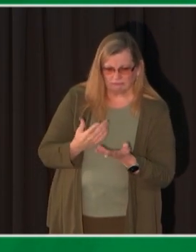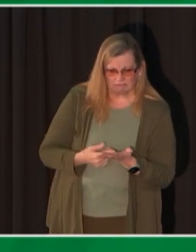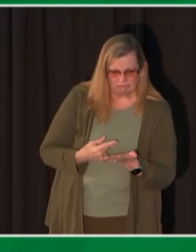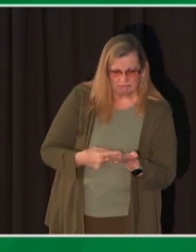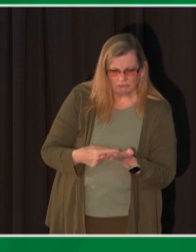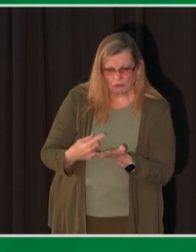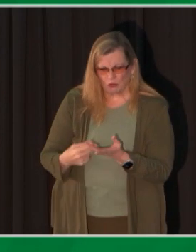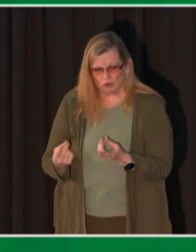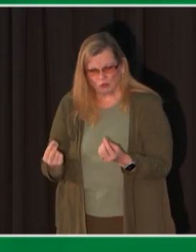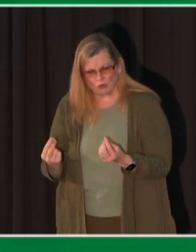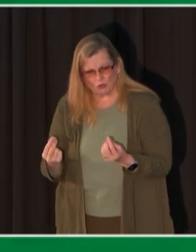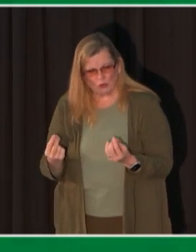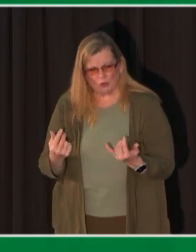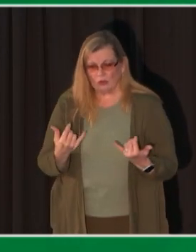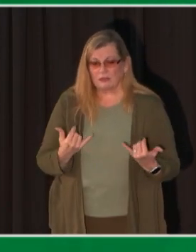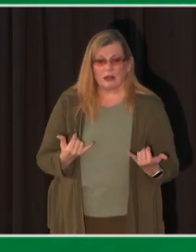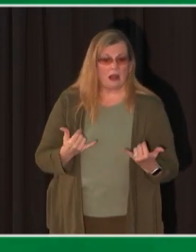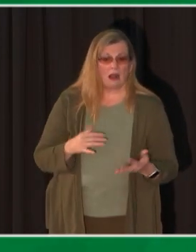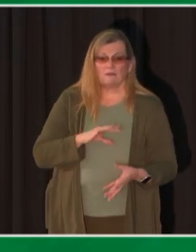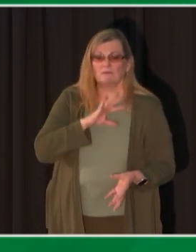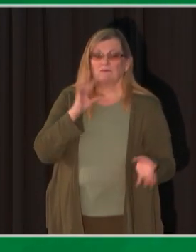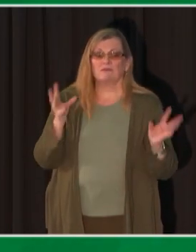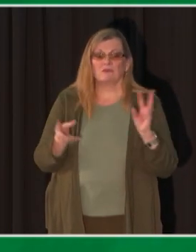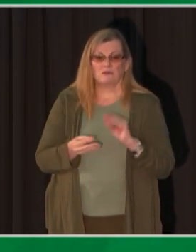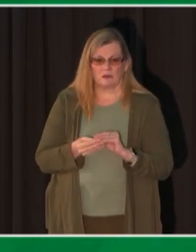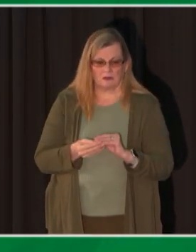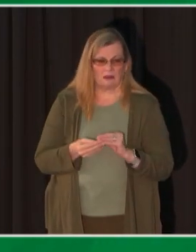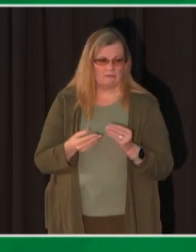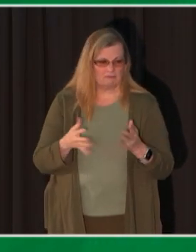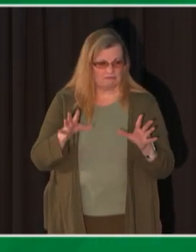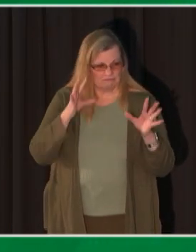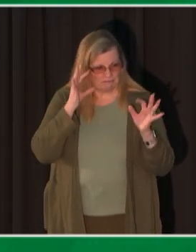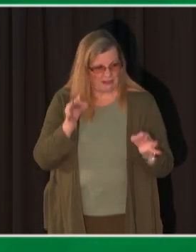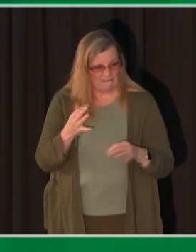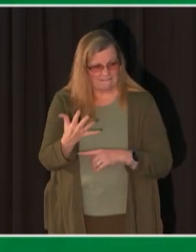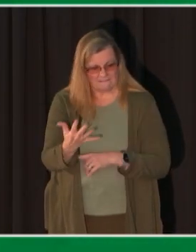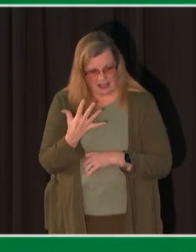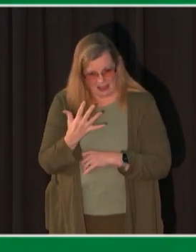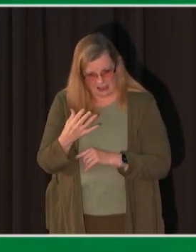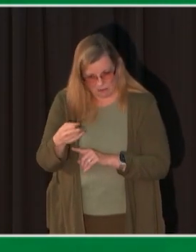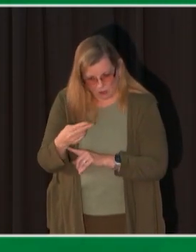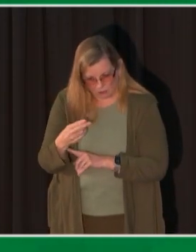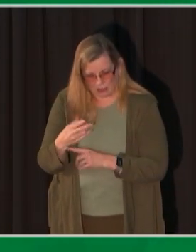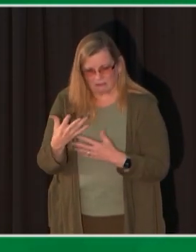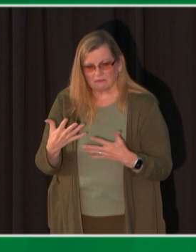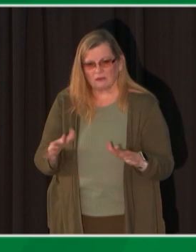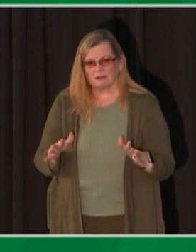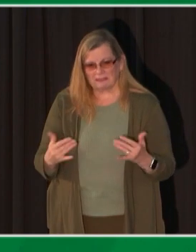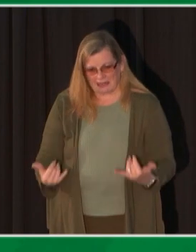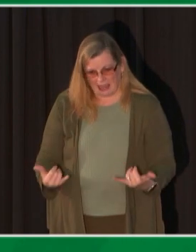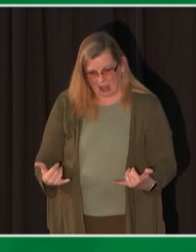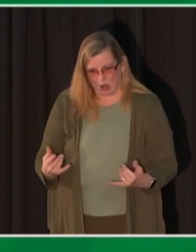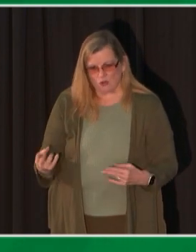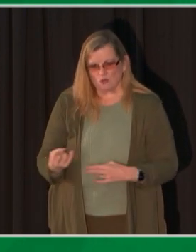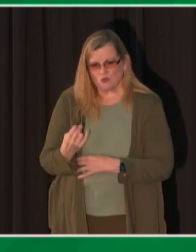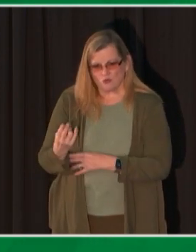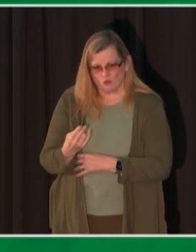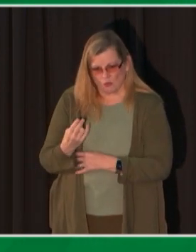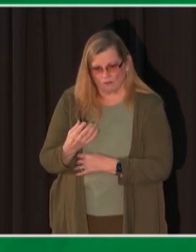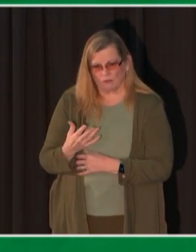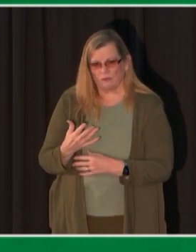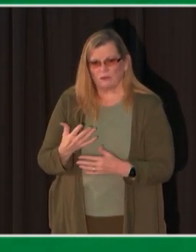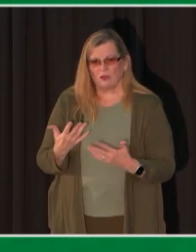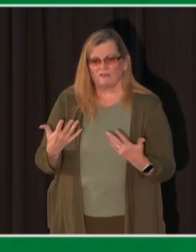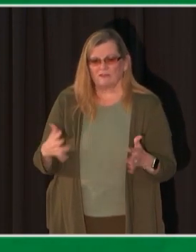have 5 hotels in the city that we are using we have removed the most vulnerable of